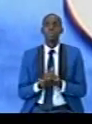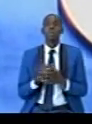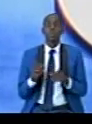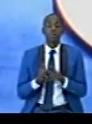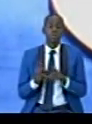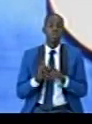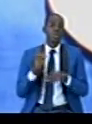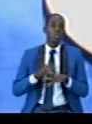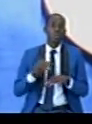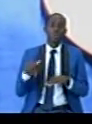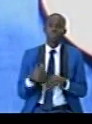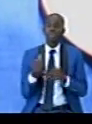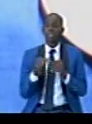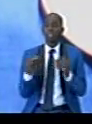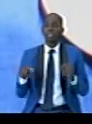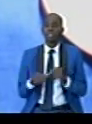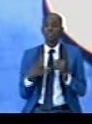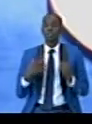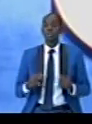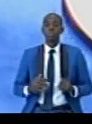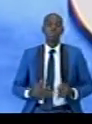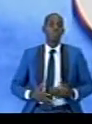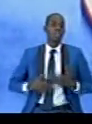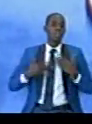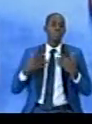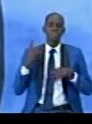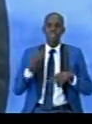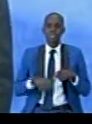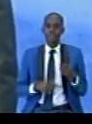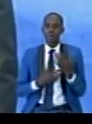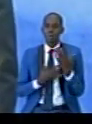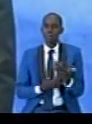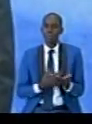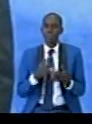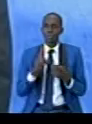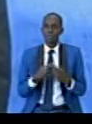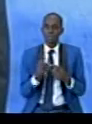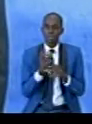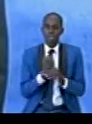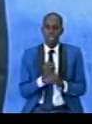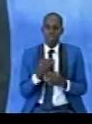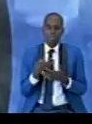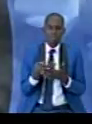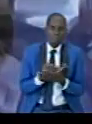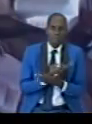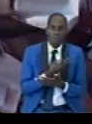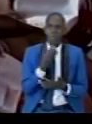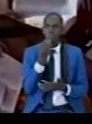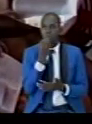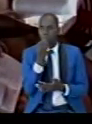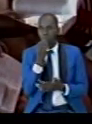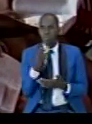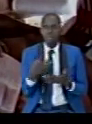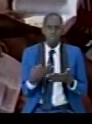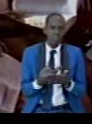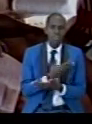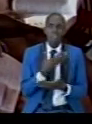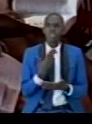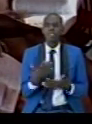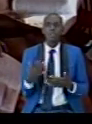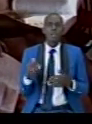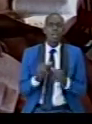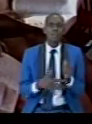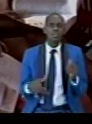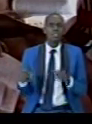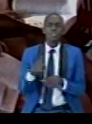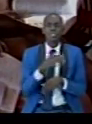of life. They cannot wait to get fresh fruit, fresh vegetable. Everything they eat